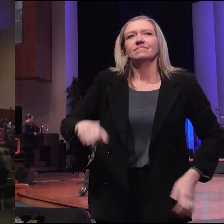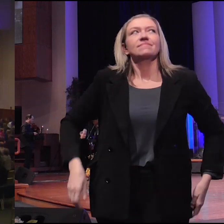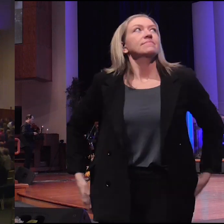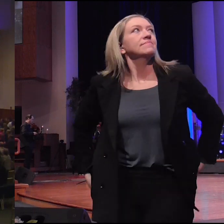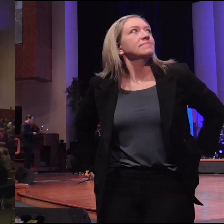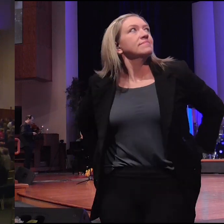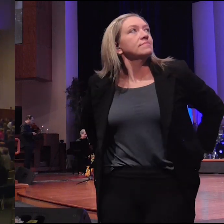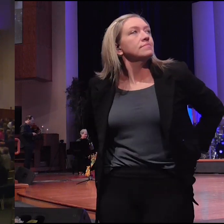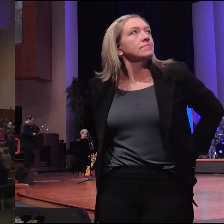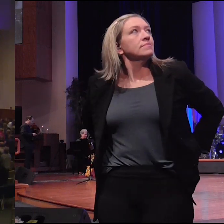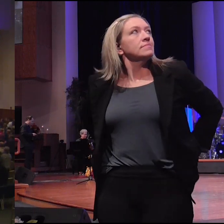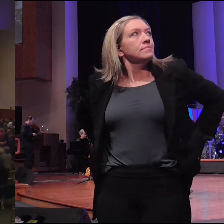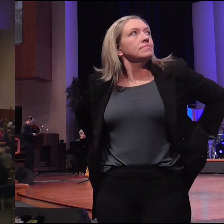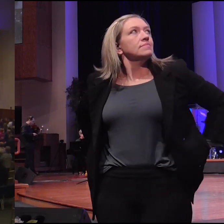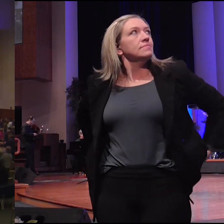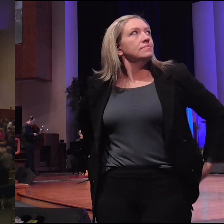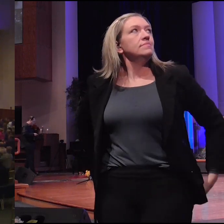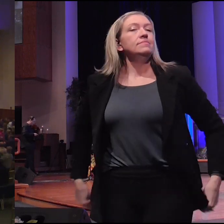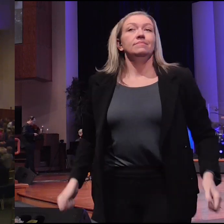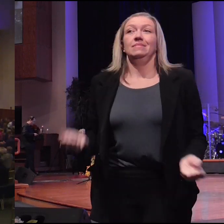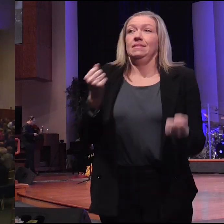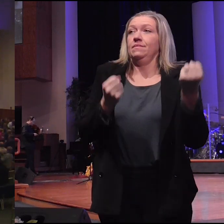yeah.